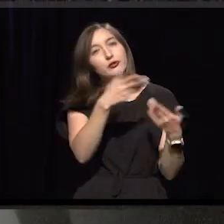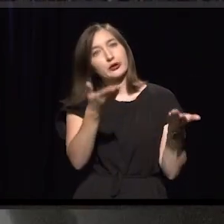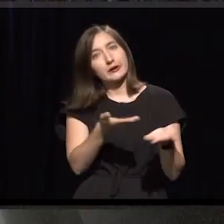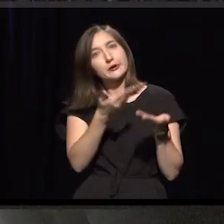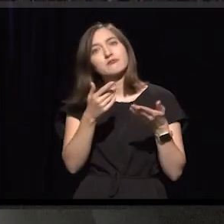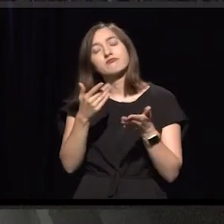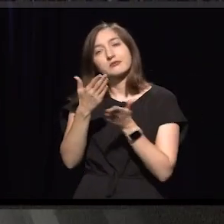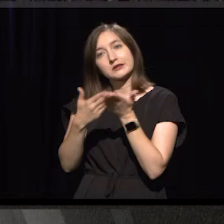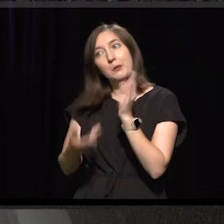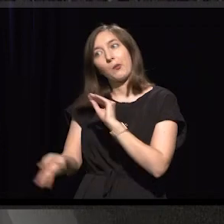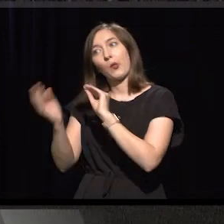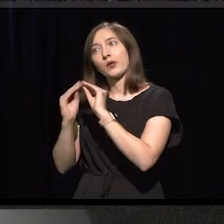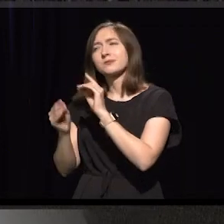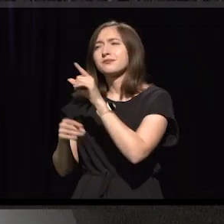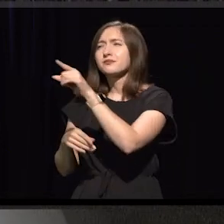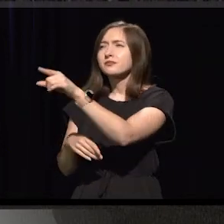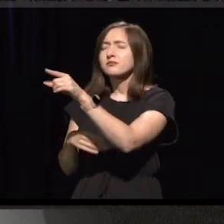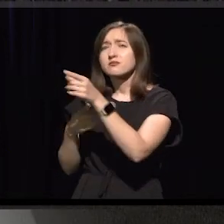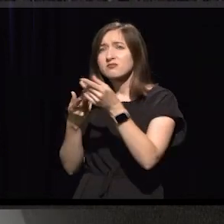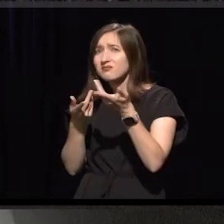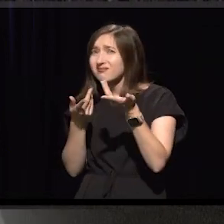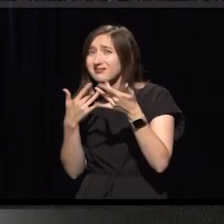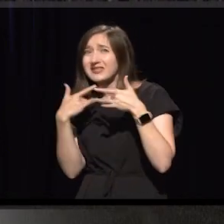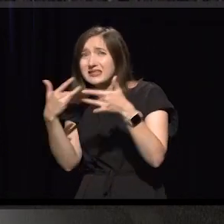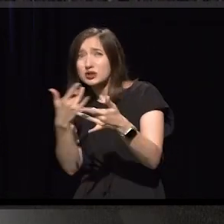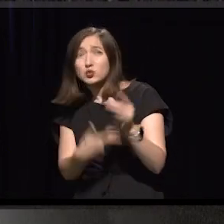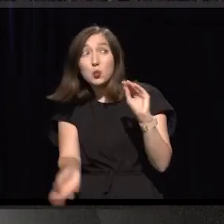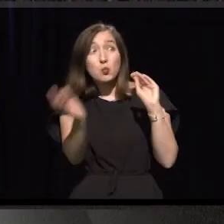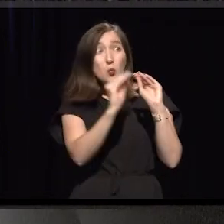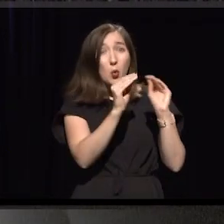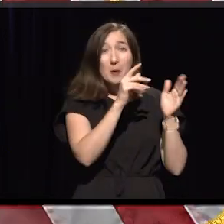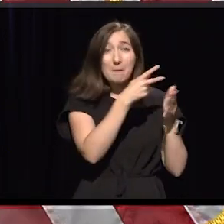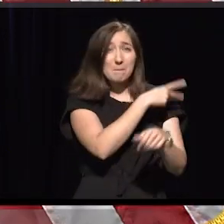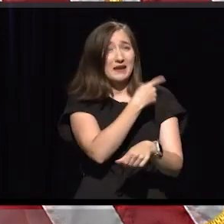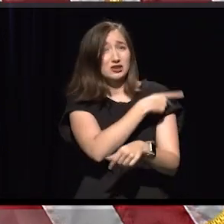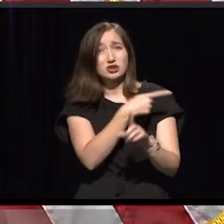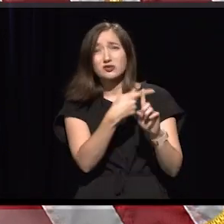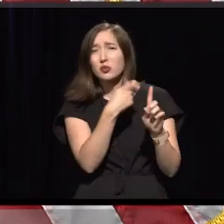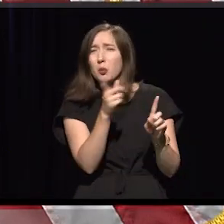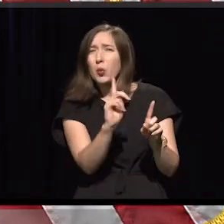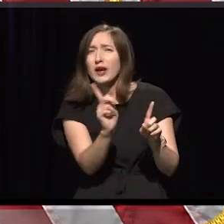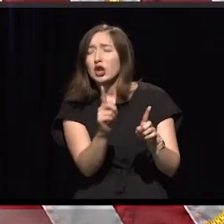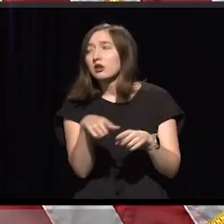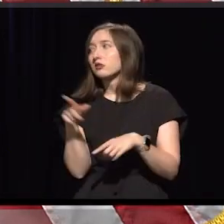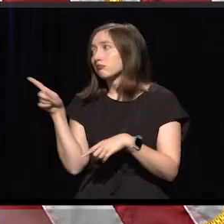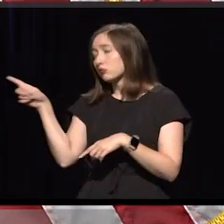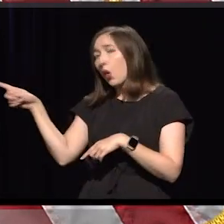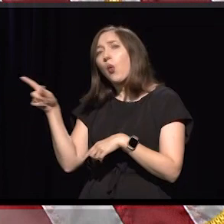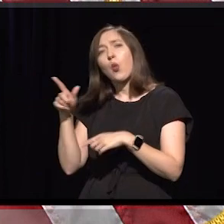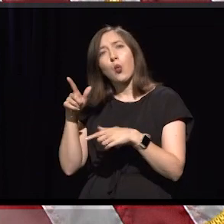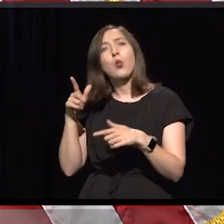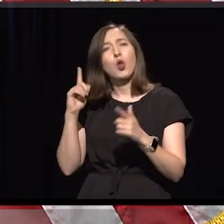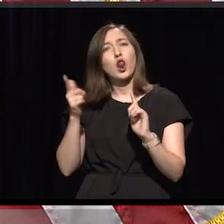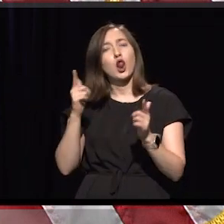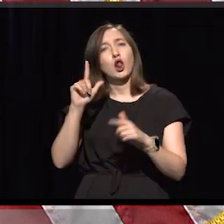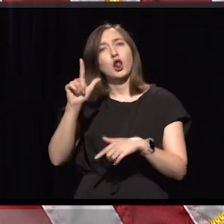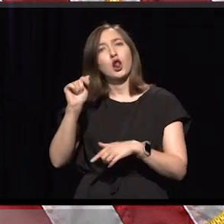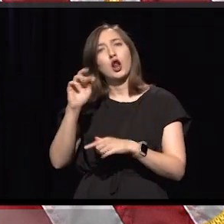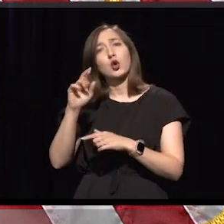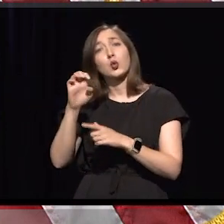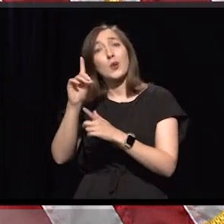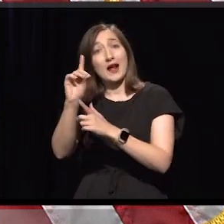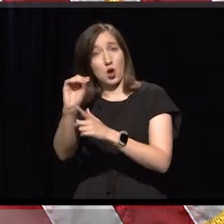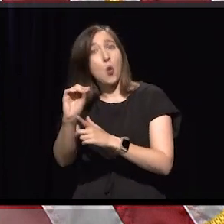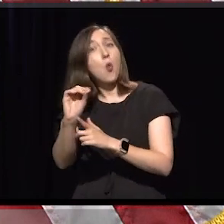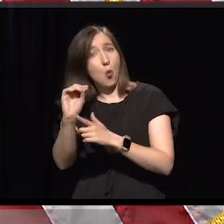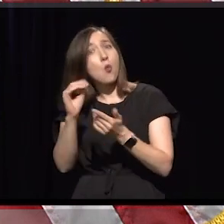Are we getting patients more from a certain area than others? We've gotten some from Laredo recently. Previous to that, we'd had some from Eagle Pass. So I